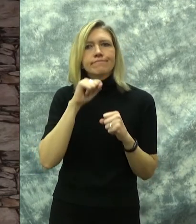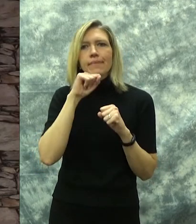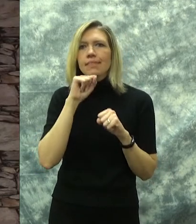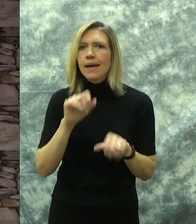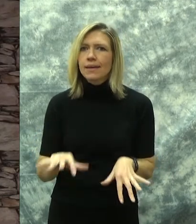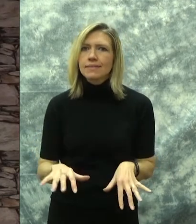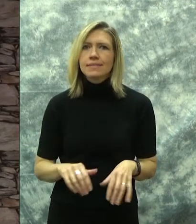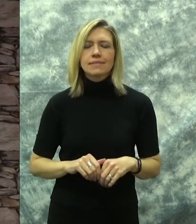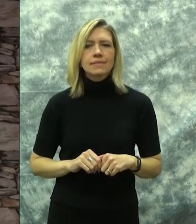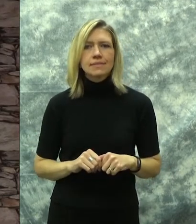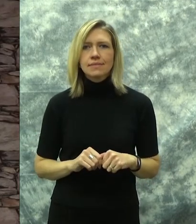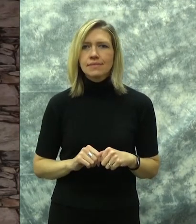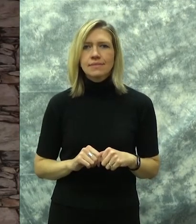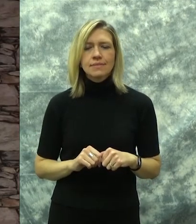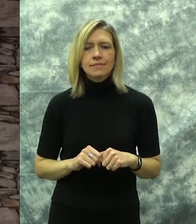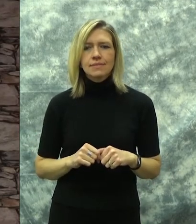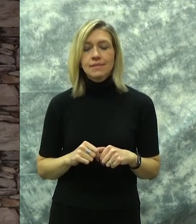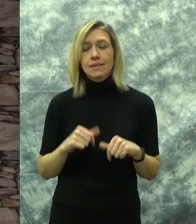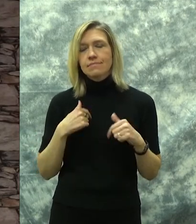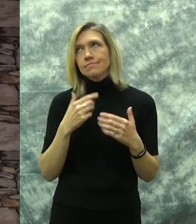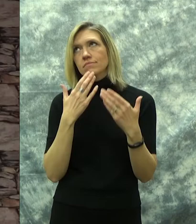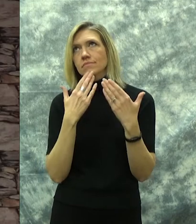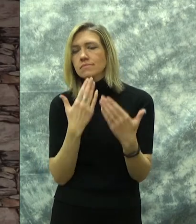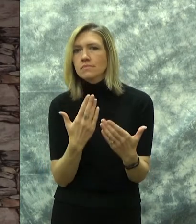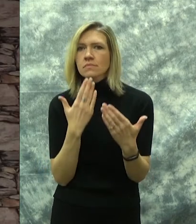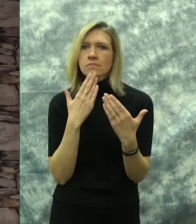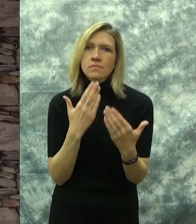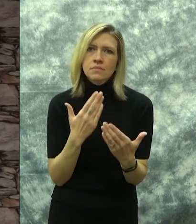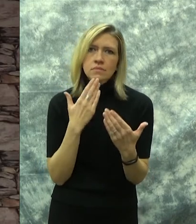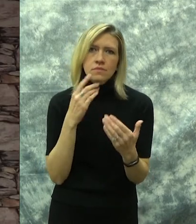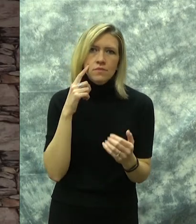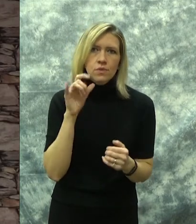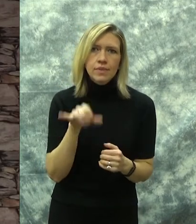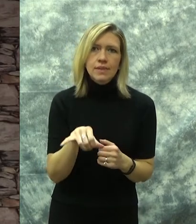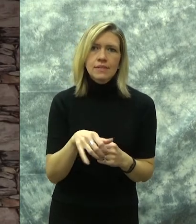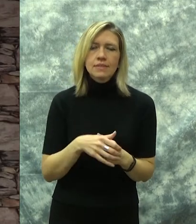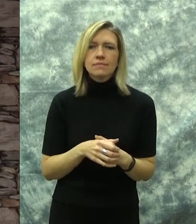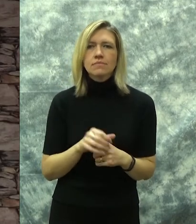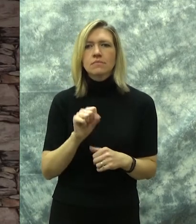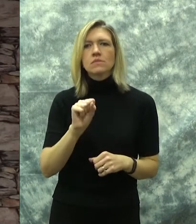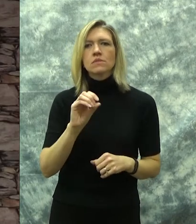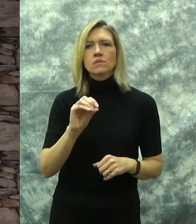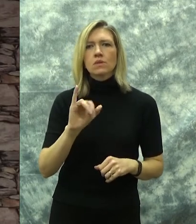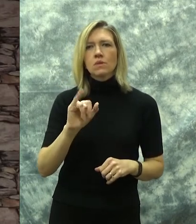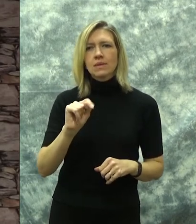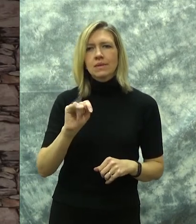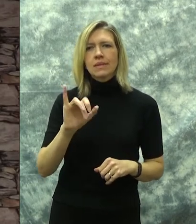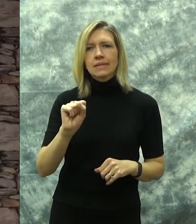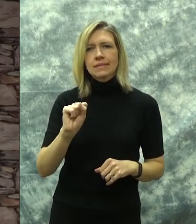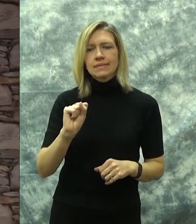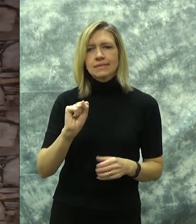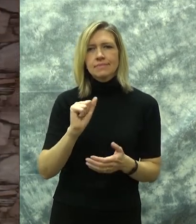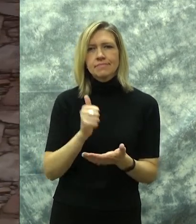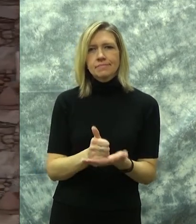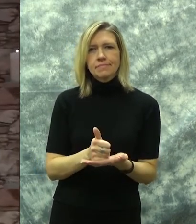For this, I give great thanks, and so it is. Amen.